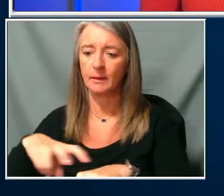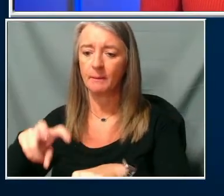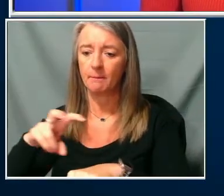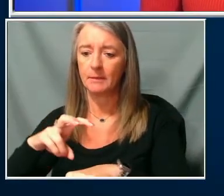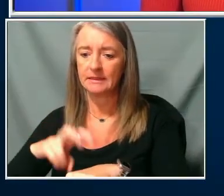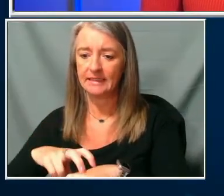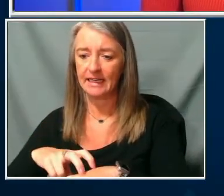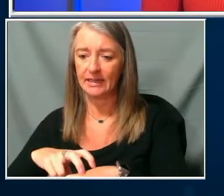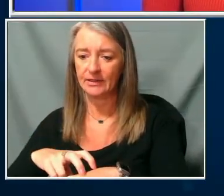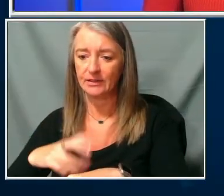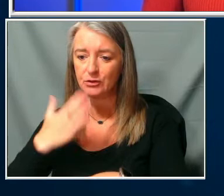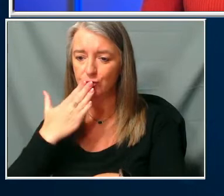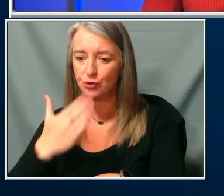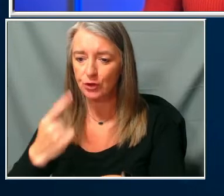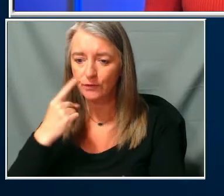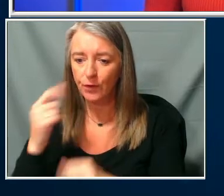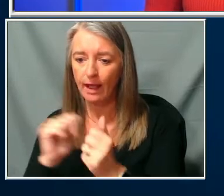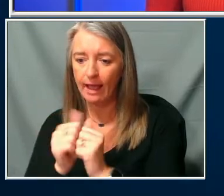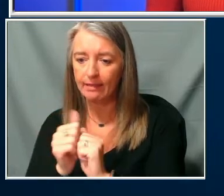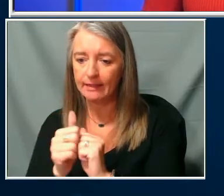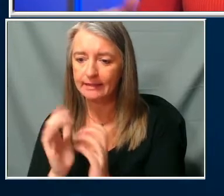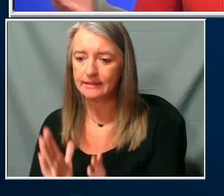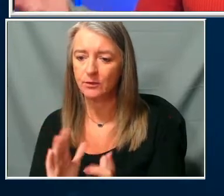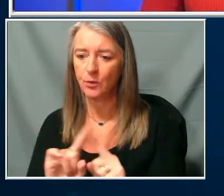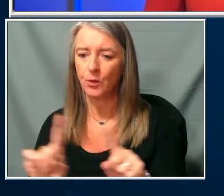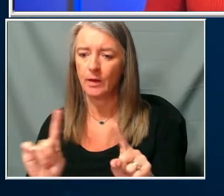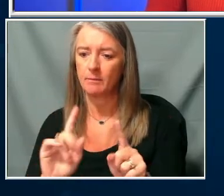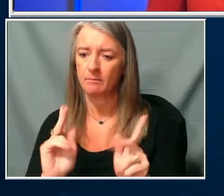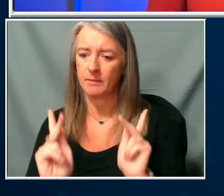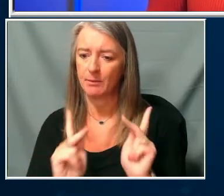you say, they're good for athletes, but what about someone trying to lose weight? What